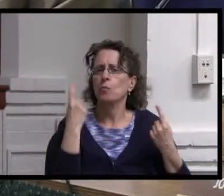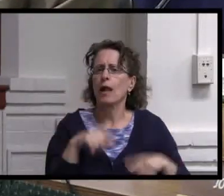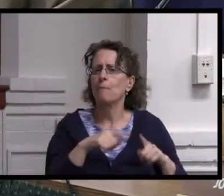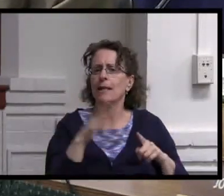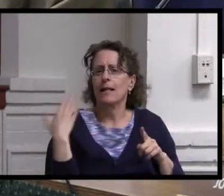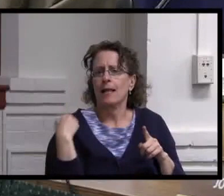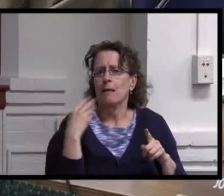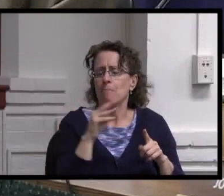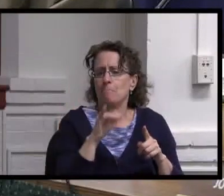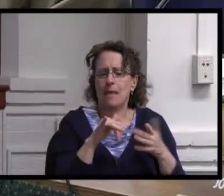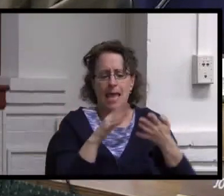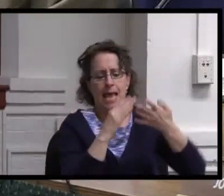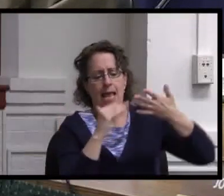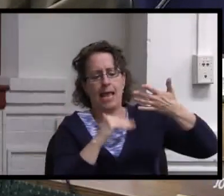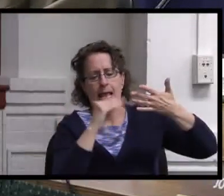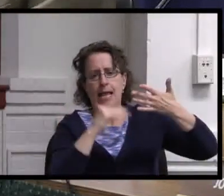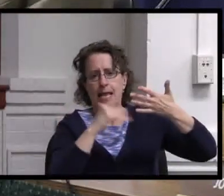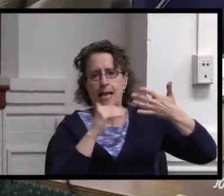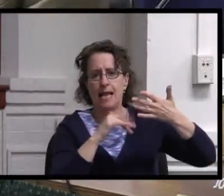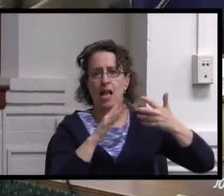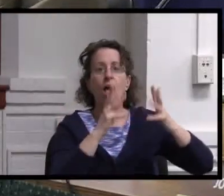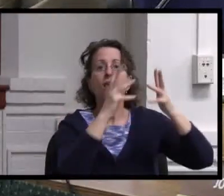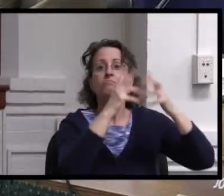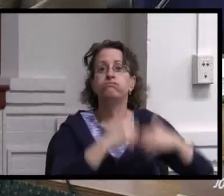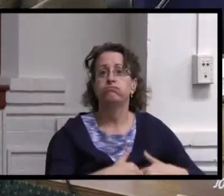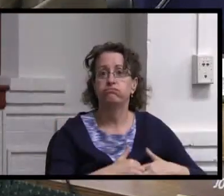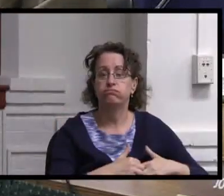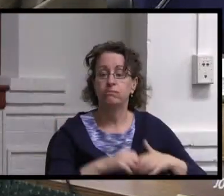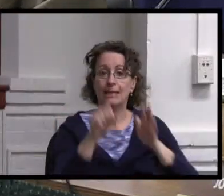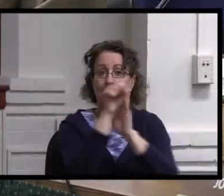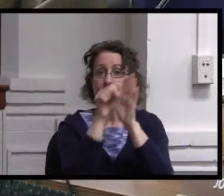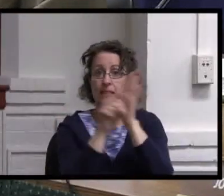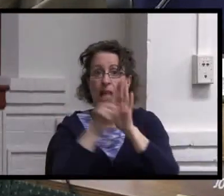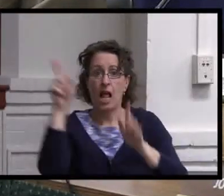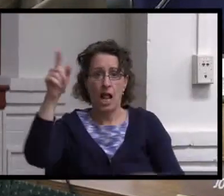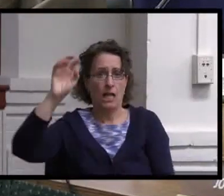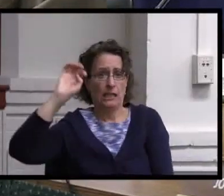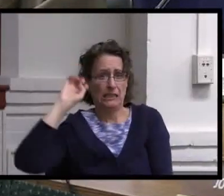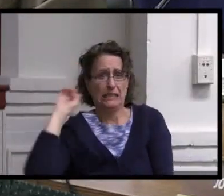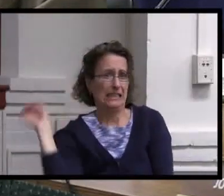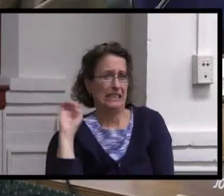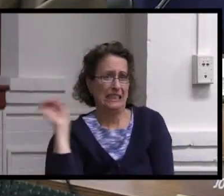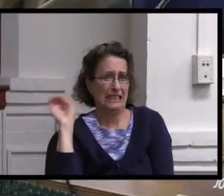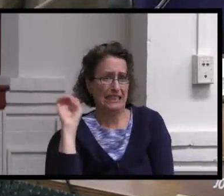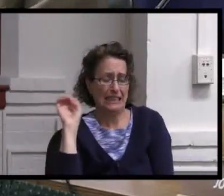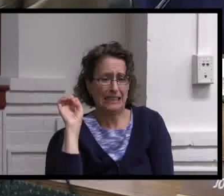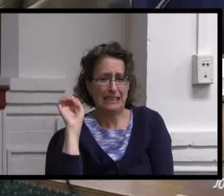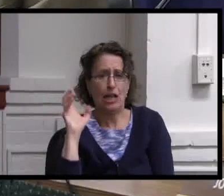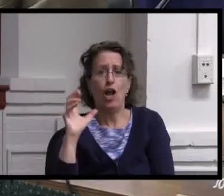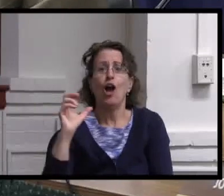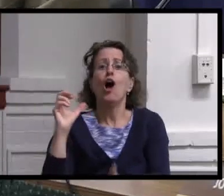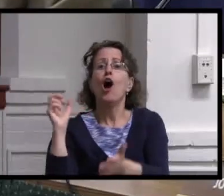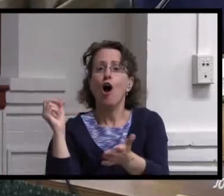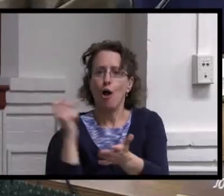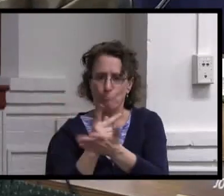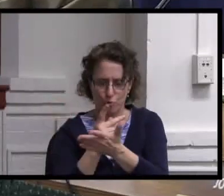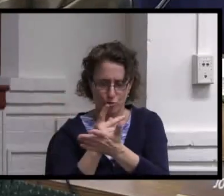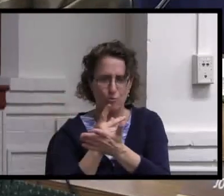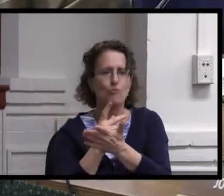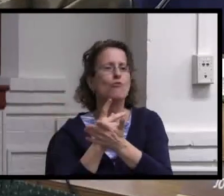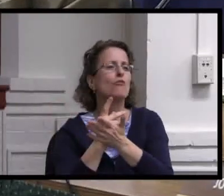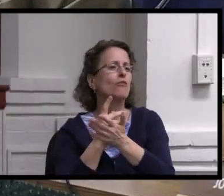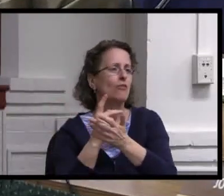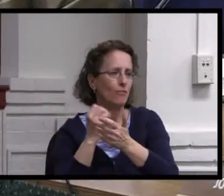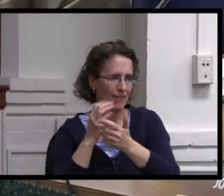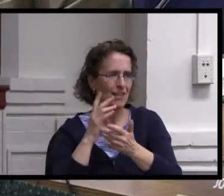late May. The state declared an emergency at that time and authorized that there be expedited purchasing of the long